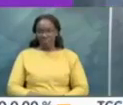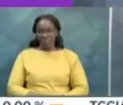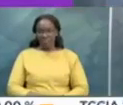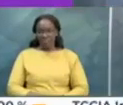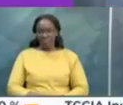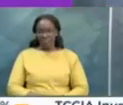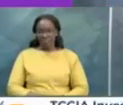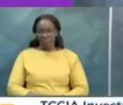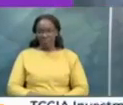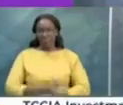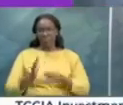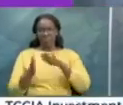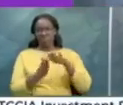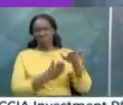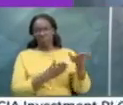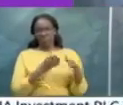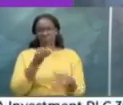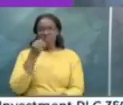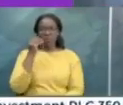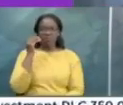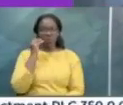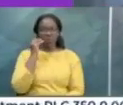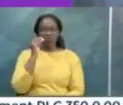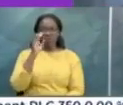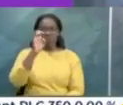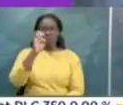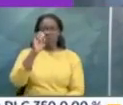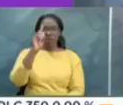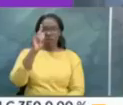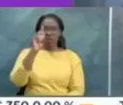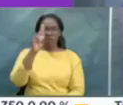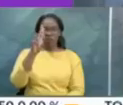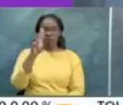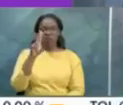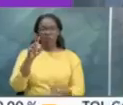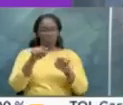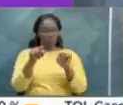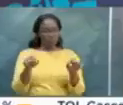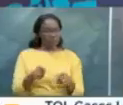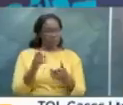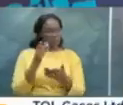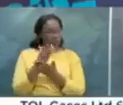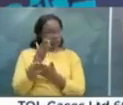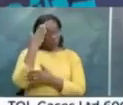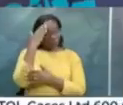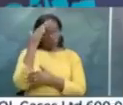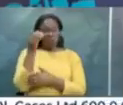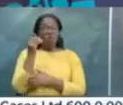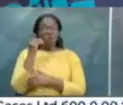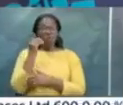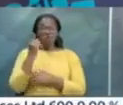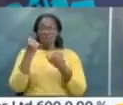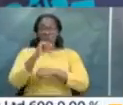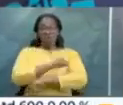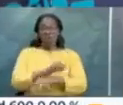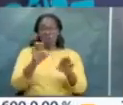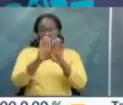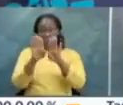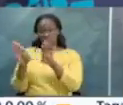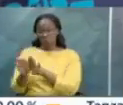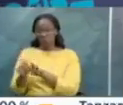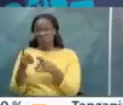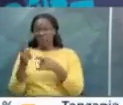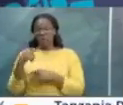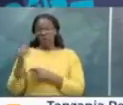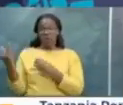the Nyumbani Edu Pack. Now the schools are closed, but who said education has stopped? SOKO